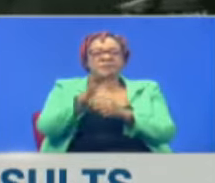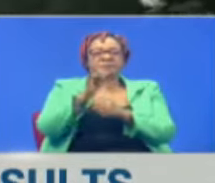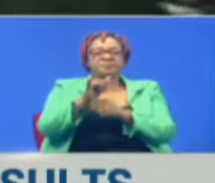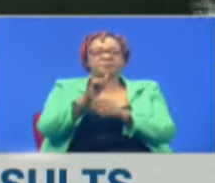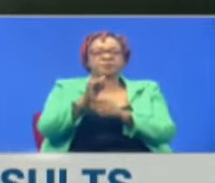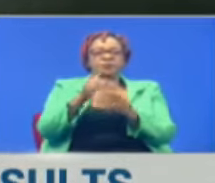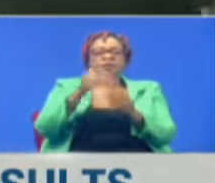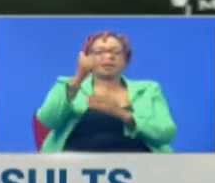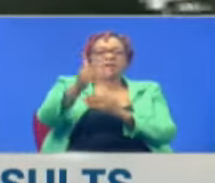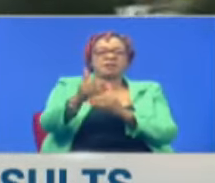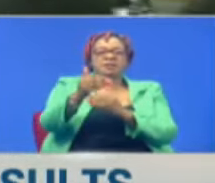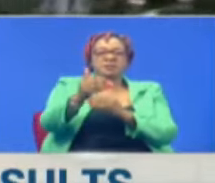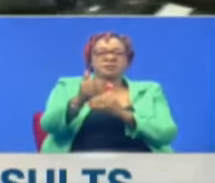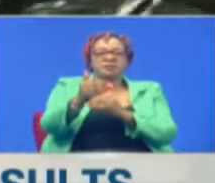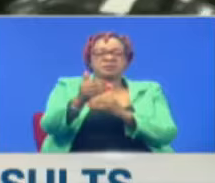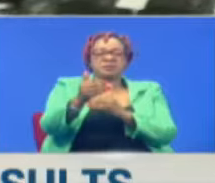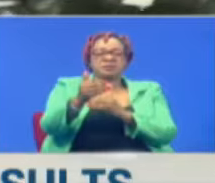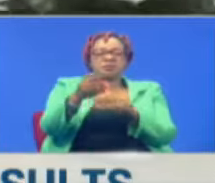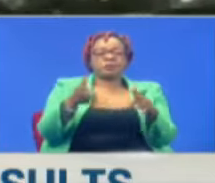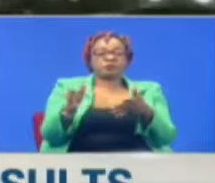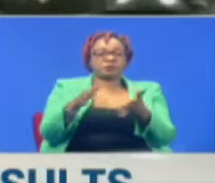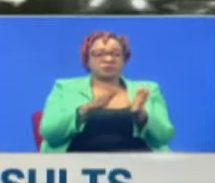next available window.